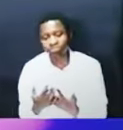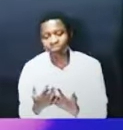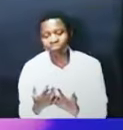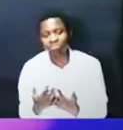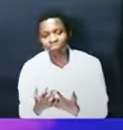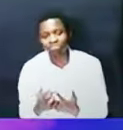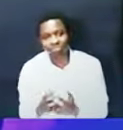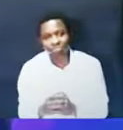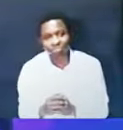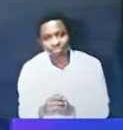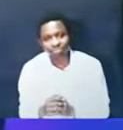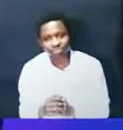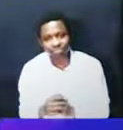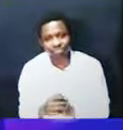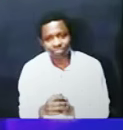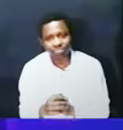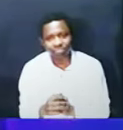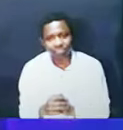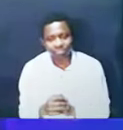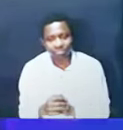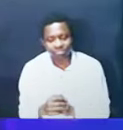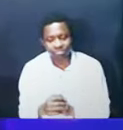their sight.